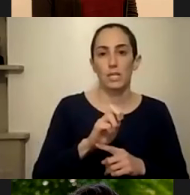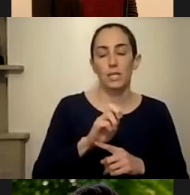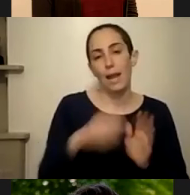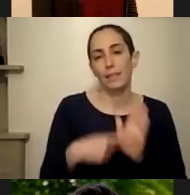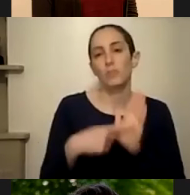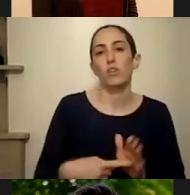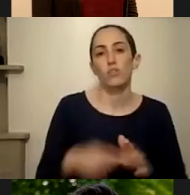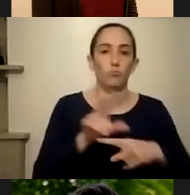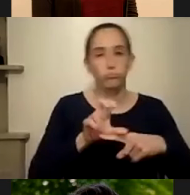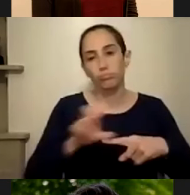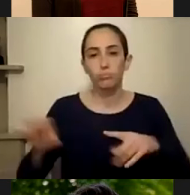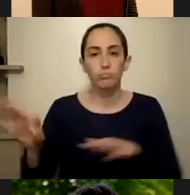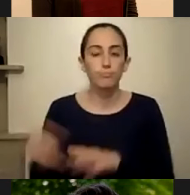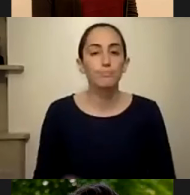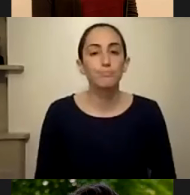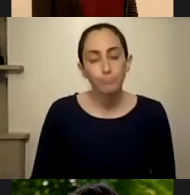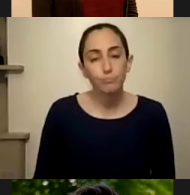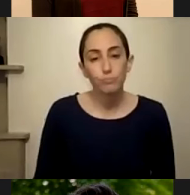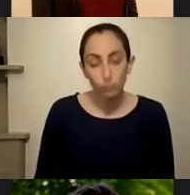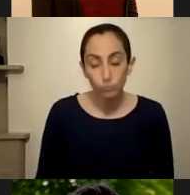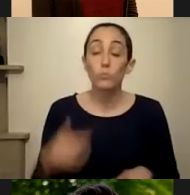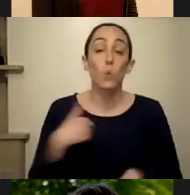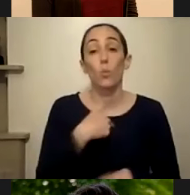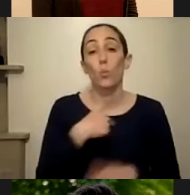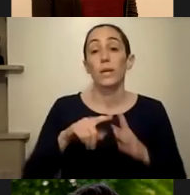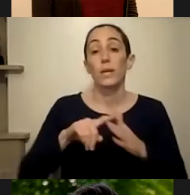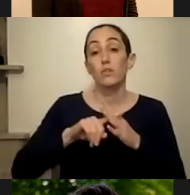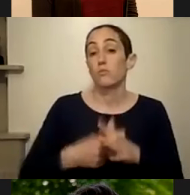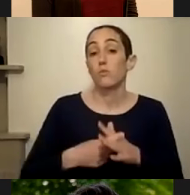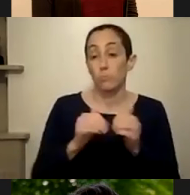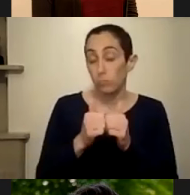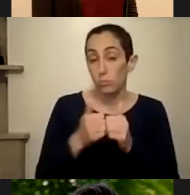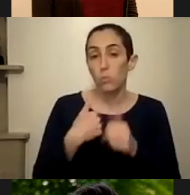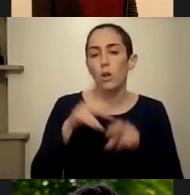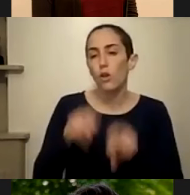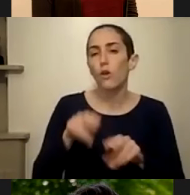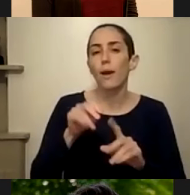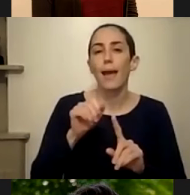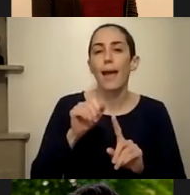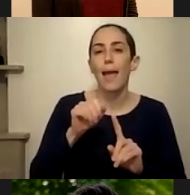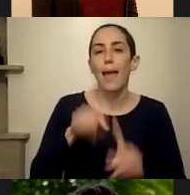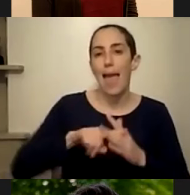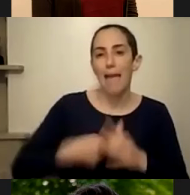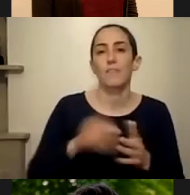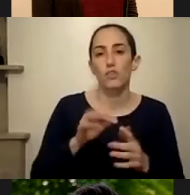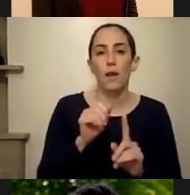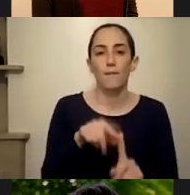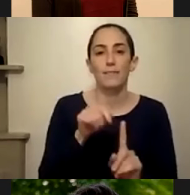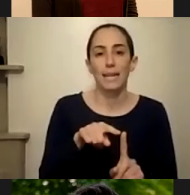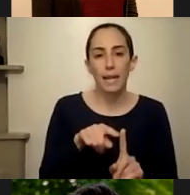So we started by looking at the activation of signaling by the MDA induced retinal